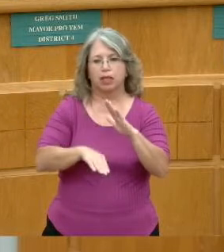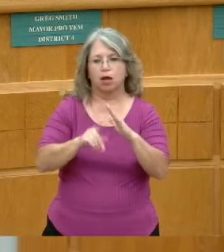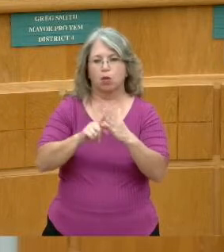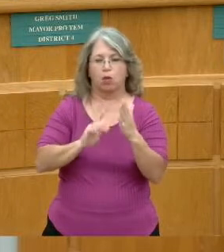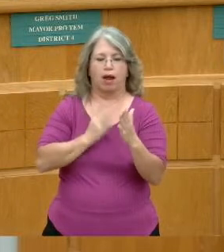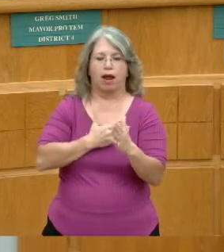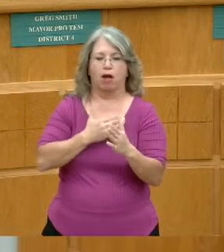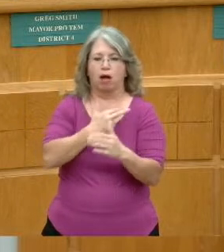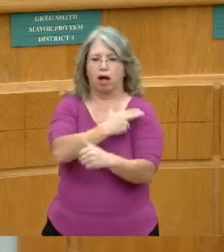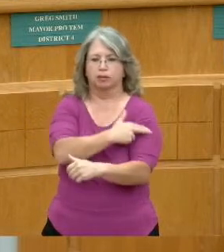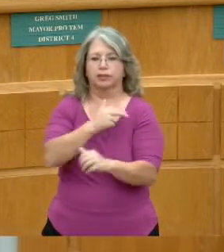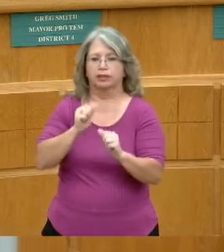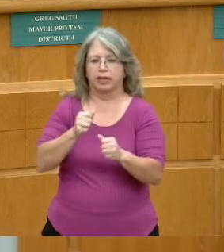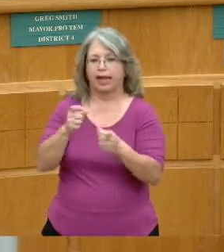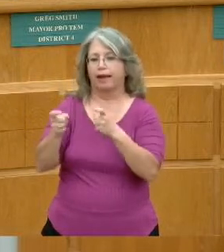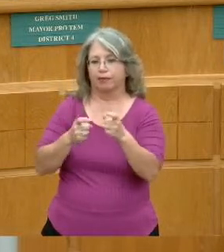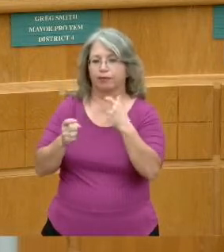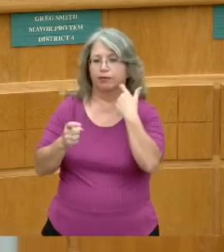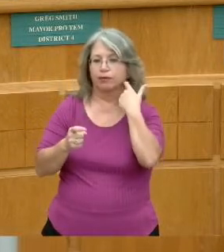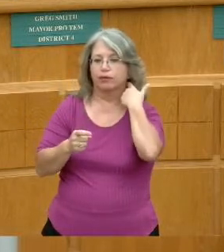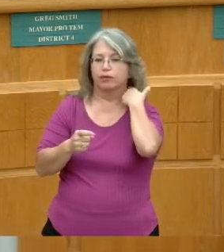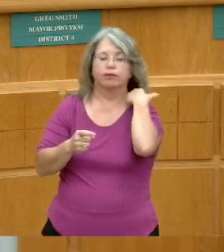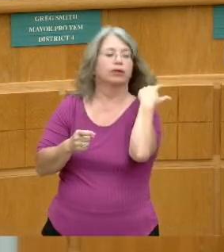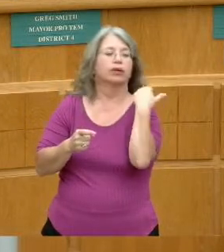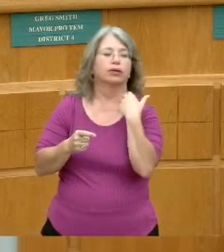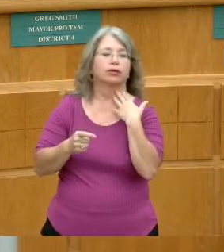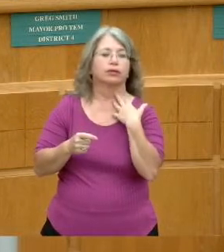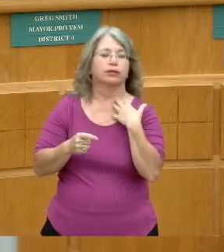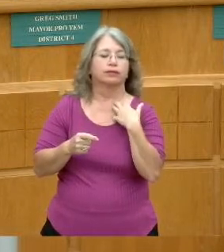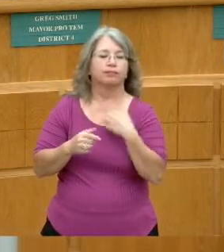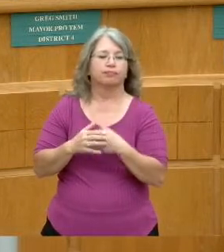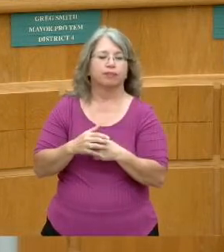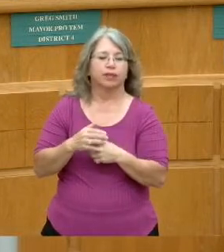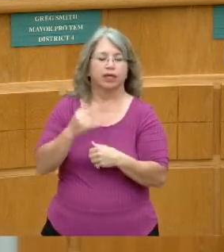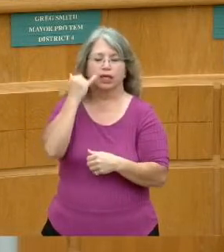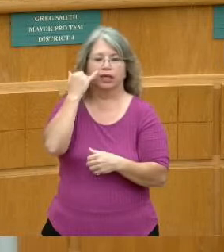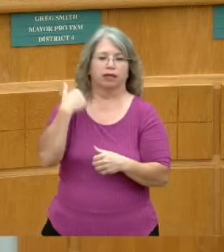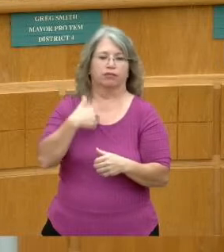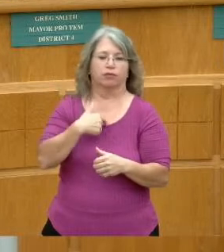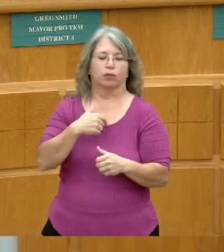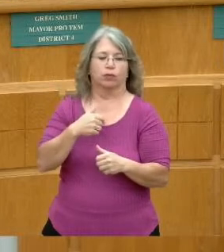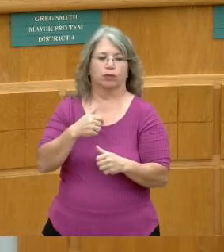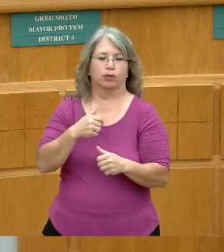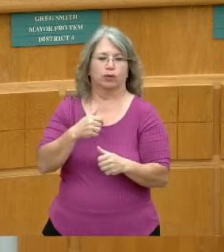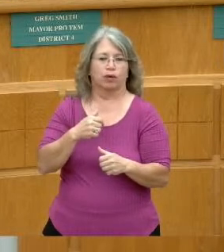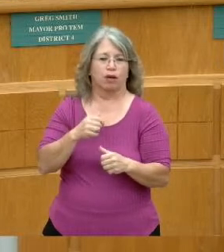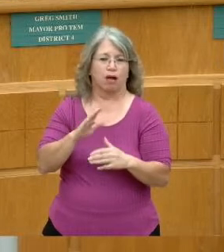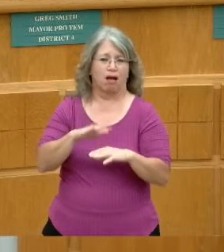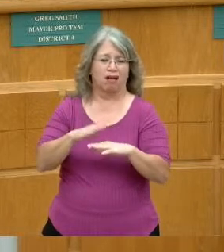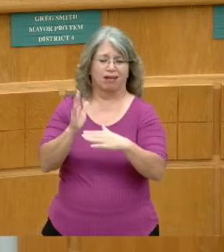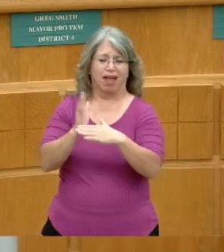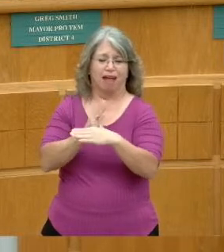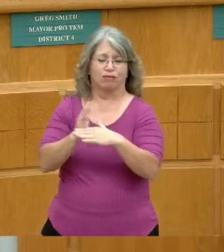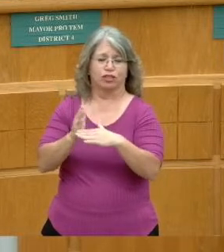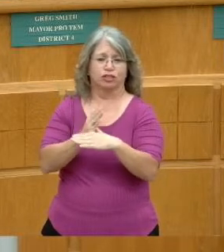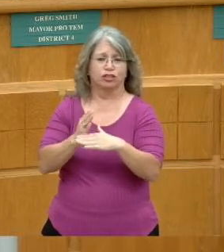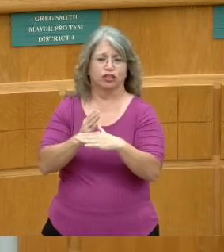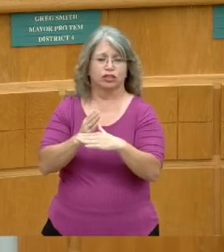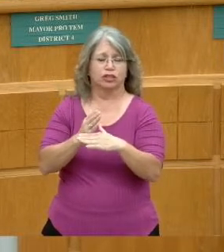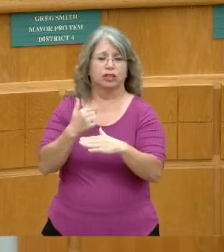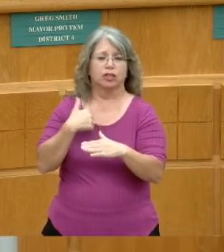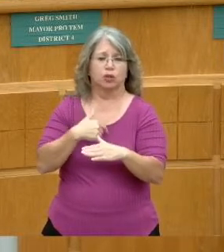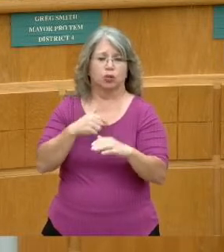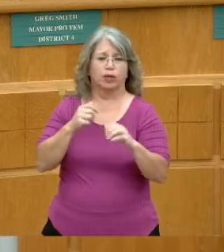very least, a rough estimate of how many additional COVID cases that could be handled on average in the coastal bend area is